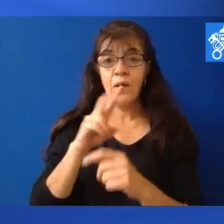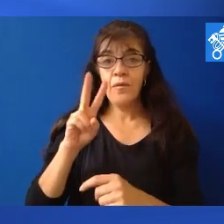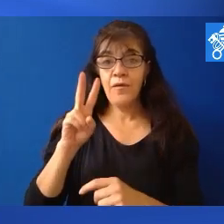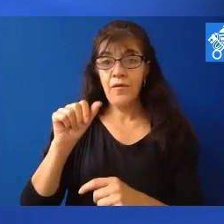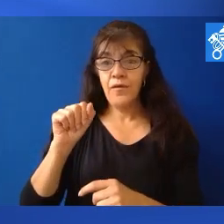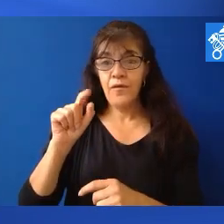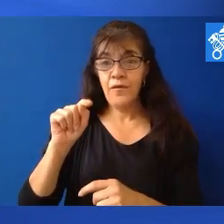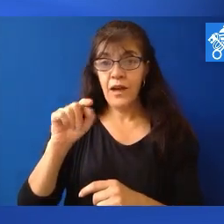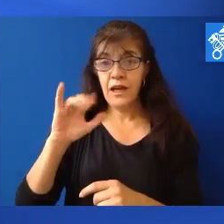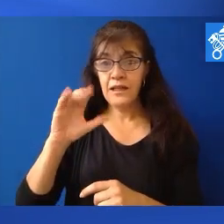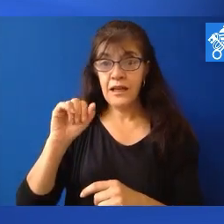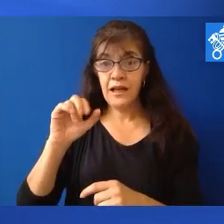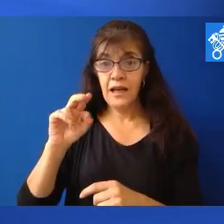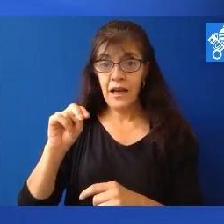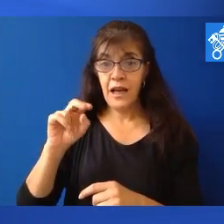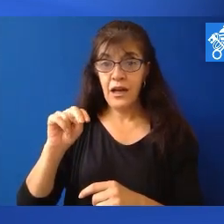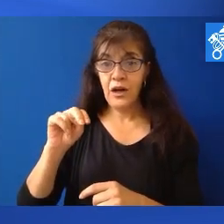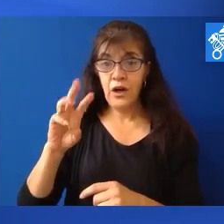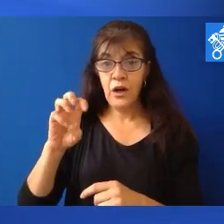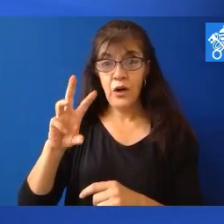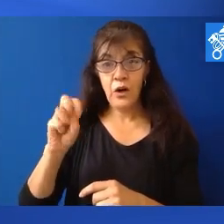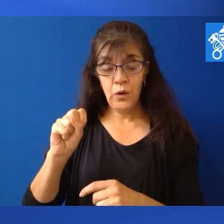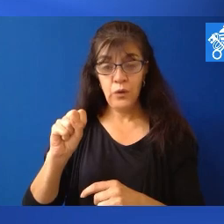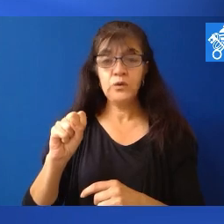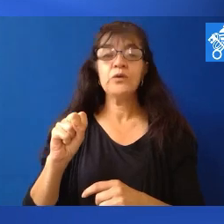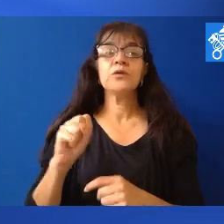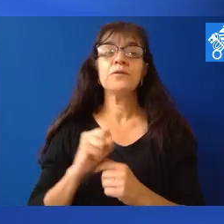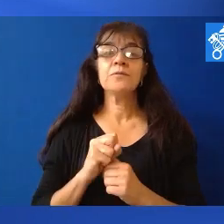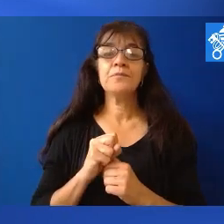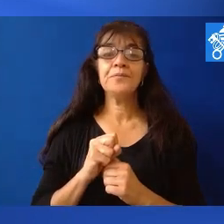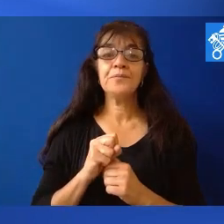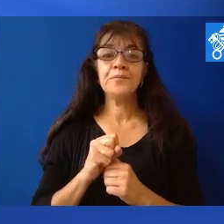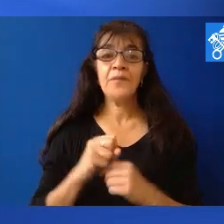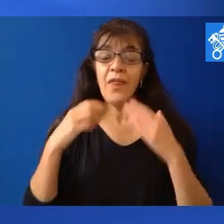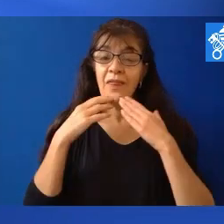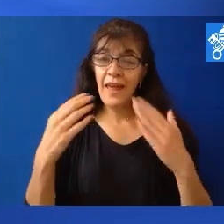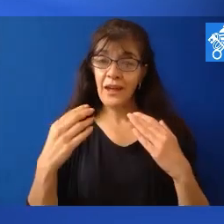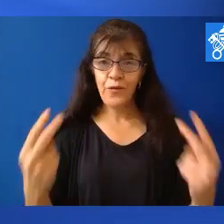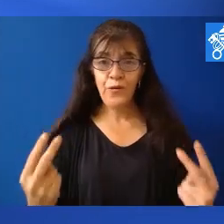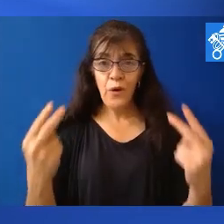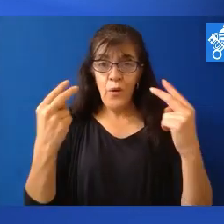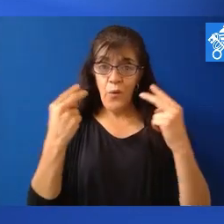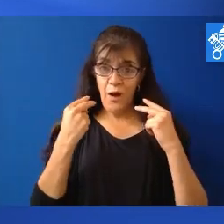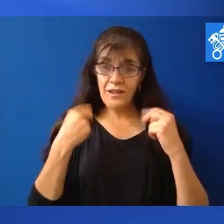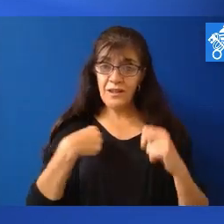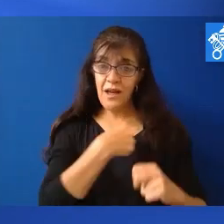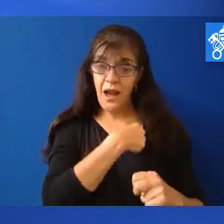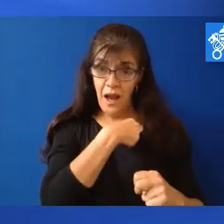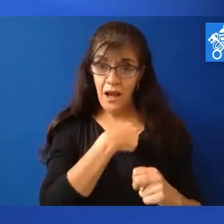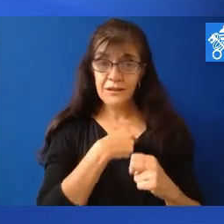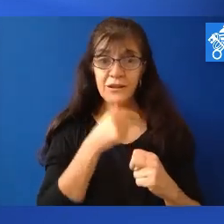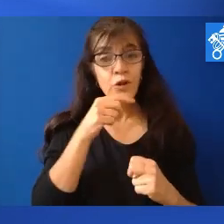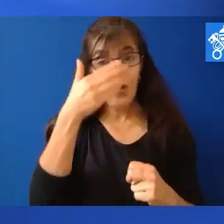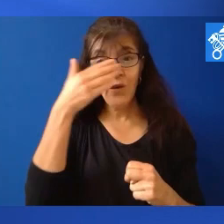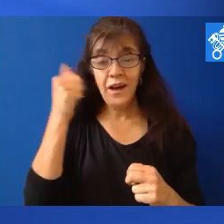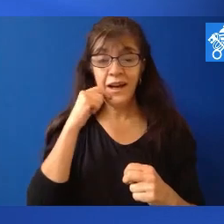television and radio stations of Luminous Radio, Radio Maria Papua New Guinea, Radio Maria England,